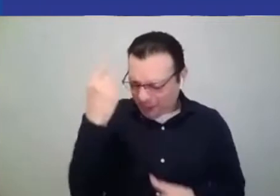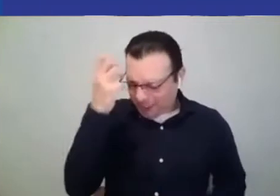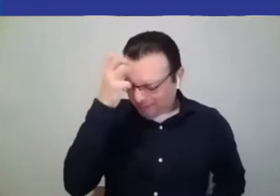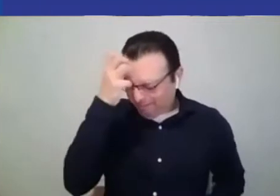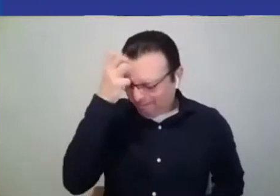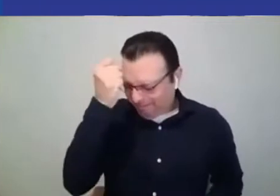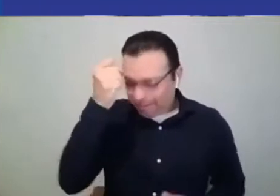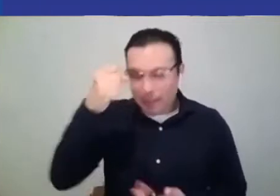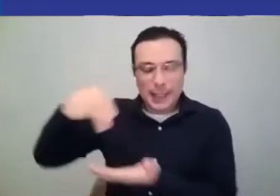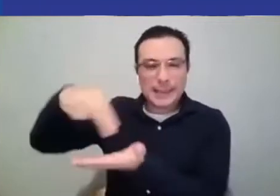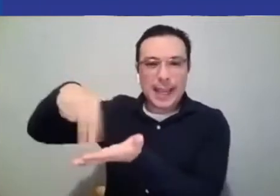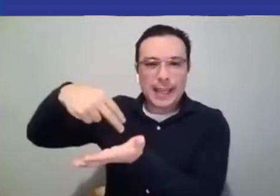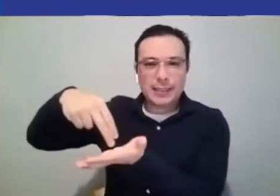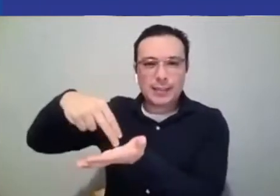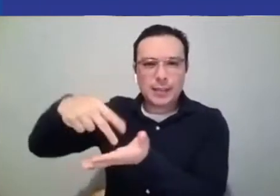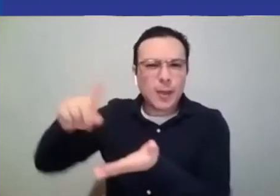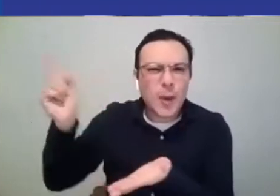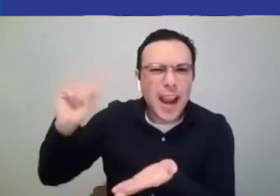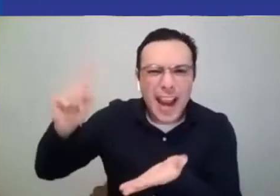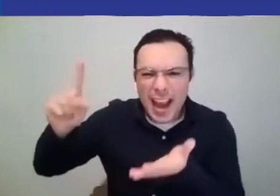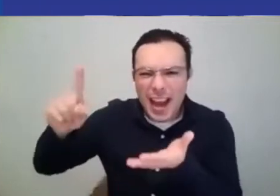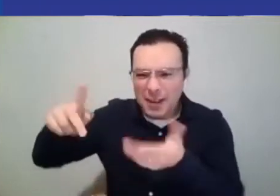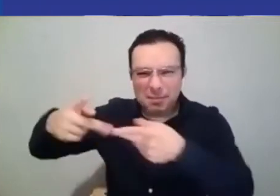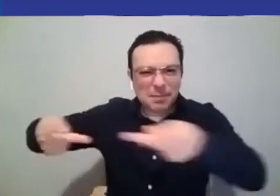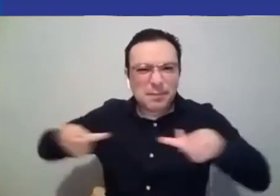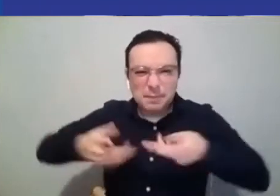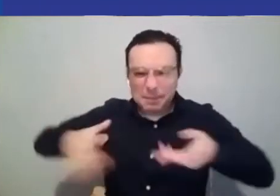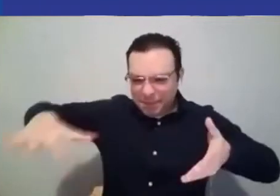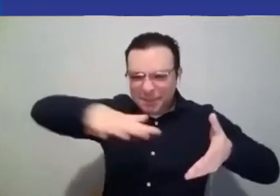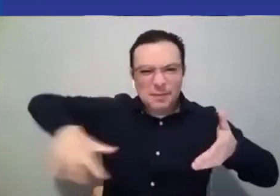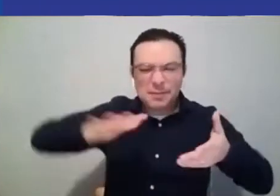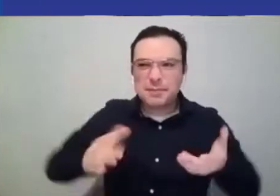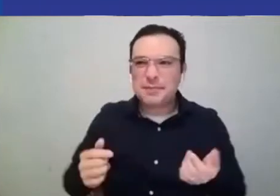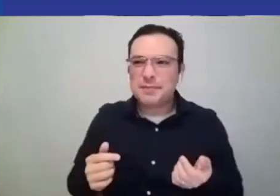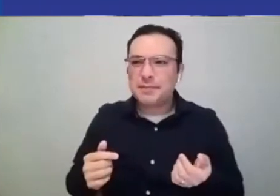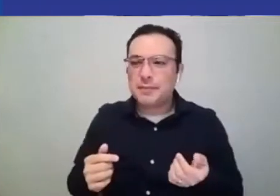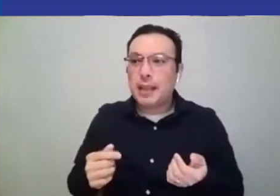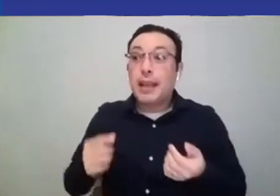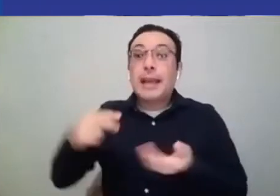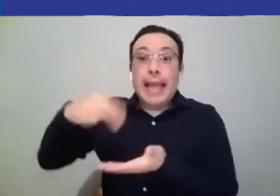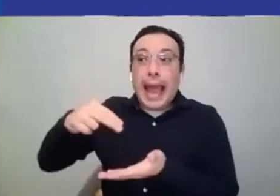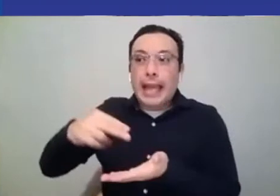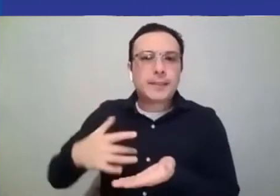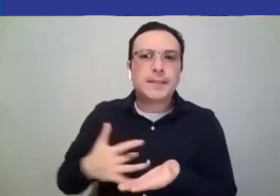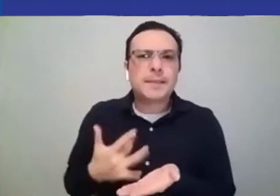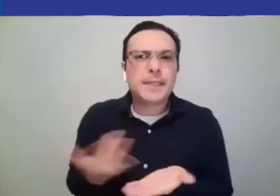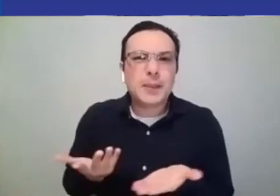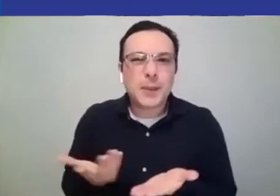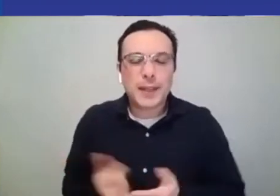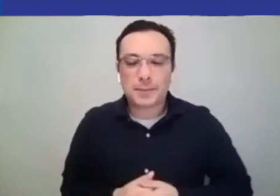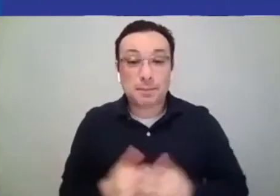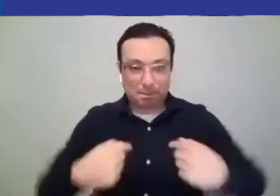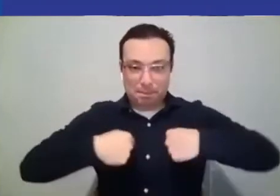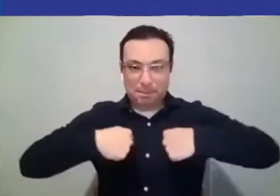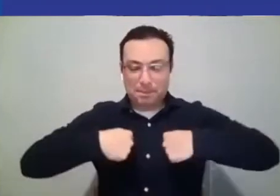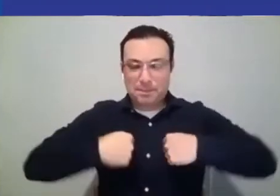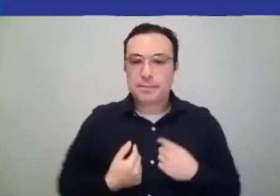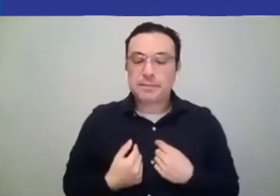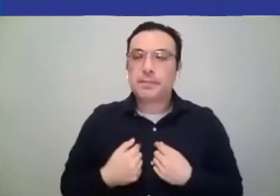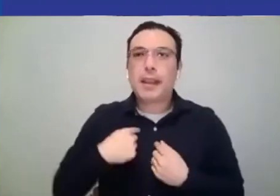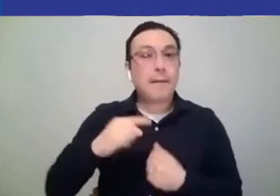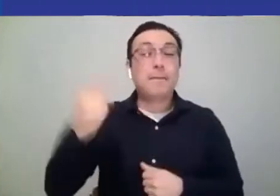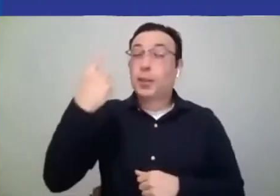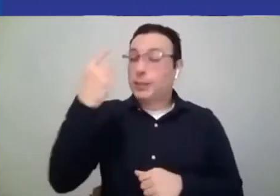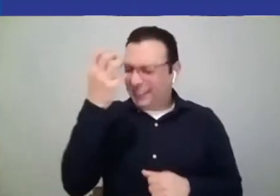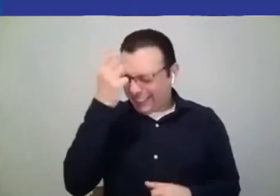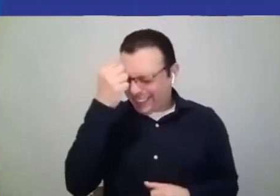you? And how did it make you feel, right? What is your first memory of dance? Where were you? And how did it make you feel? My